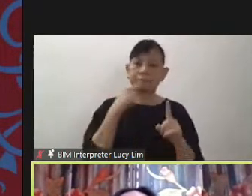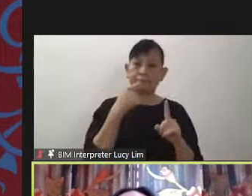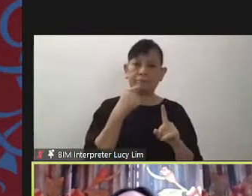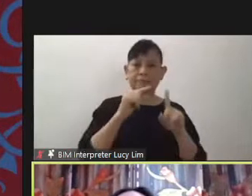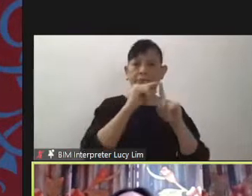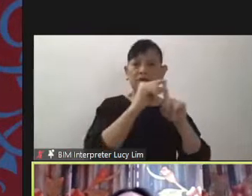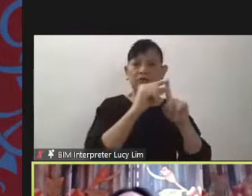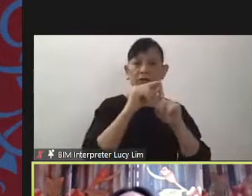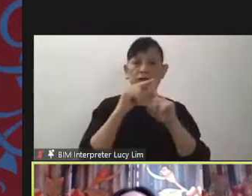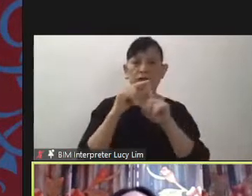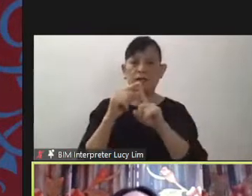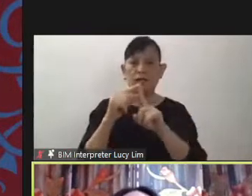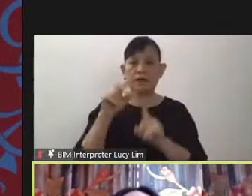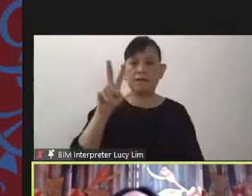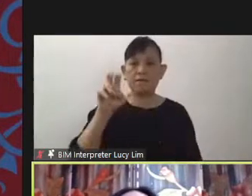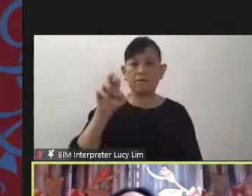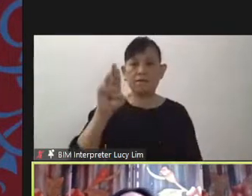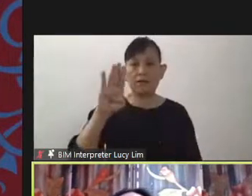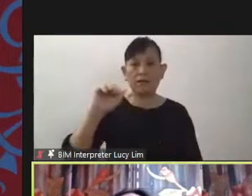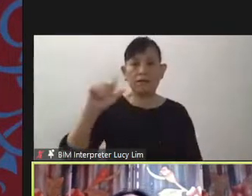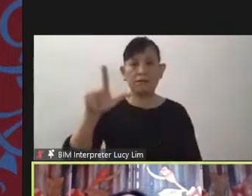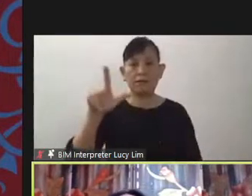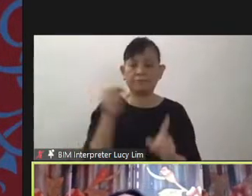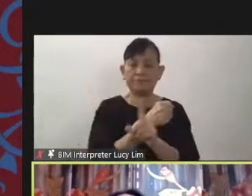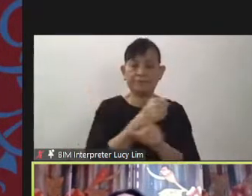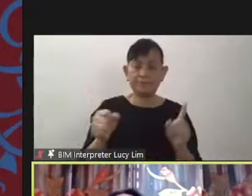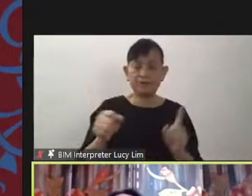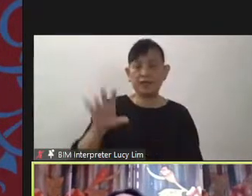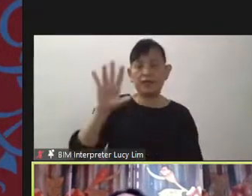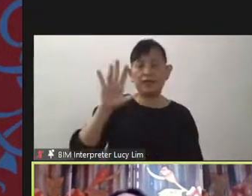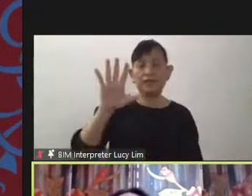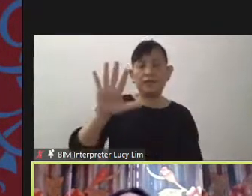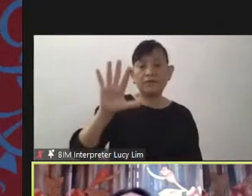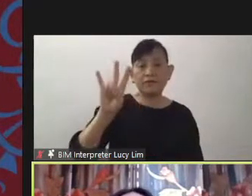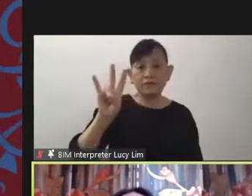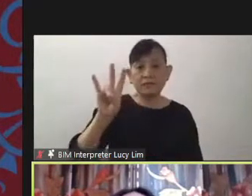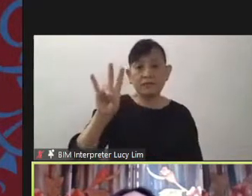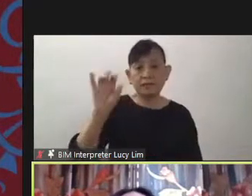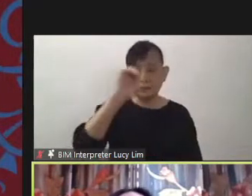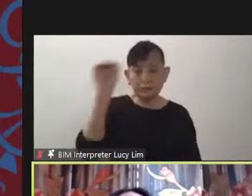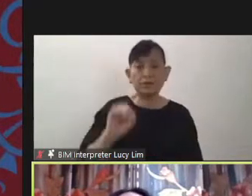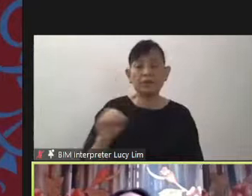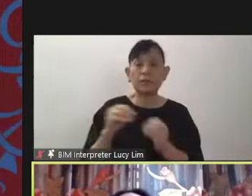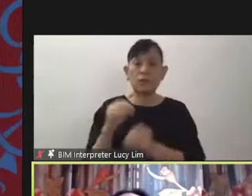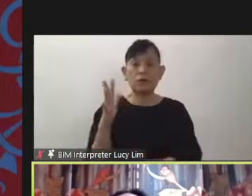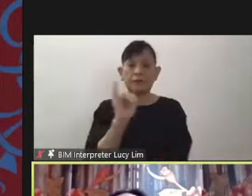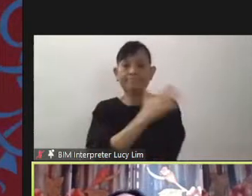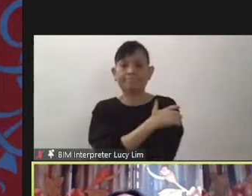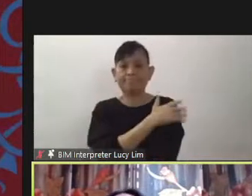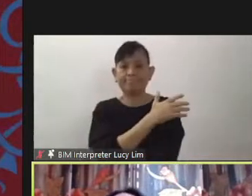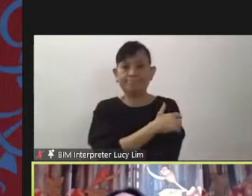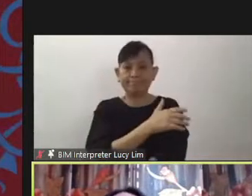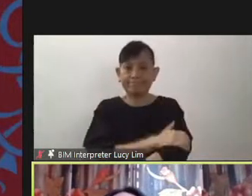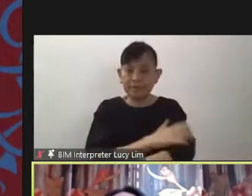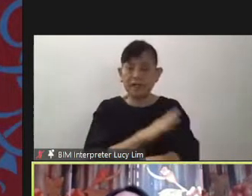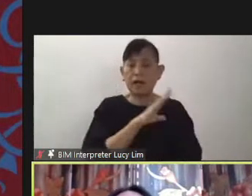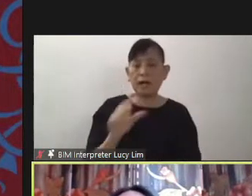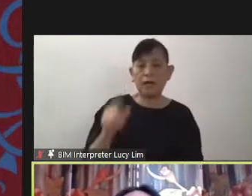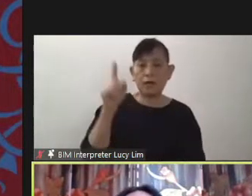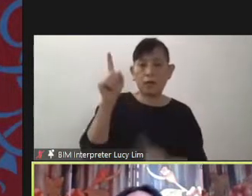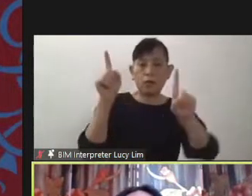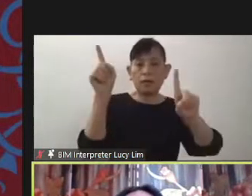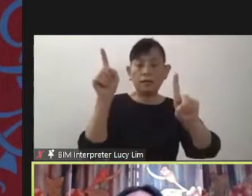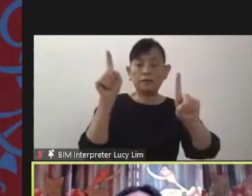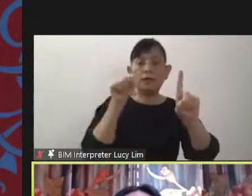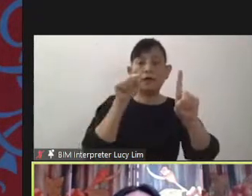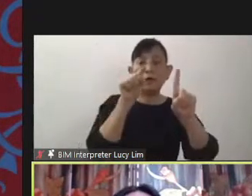basis when walking on the streets. 57% have experienced unwanted touching. Approximately 1 in 4 have experienced being